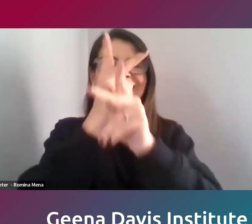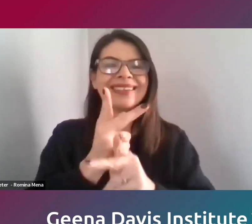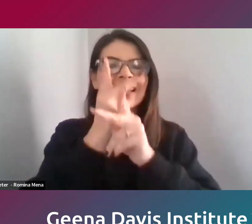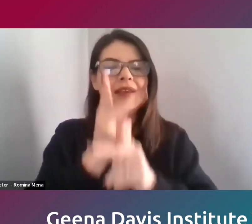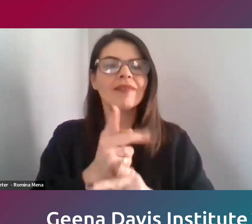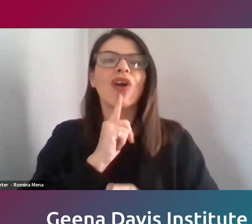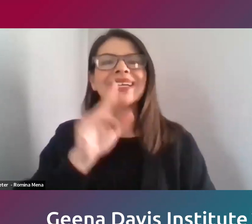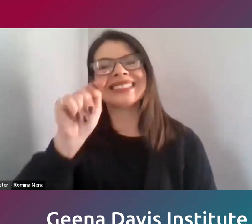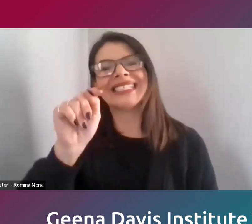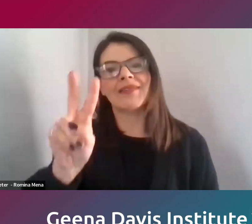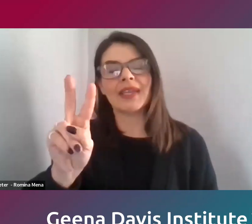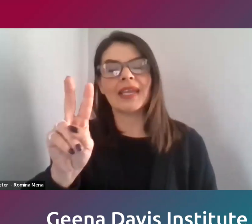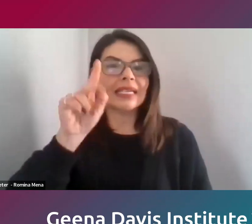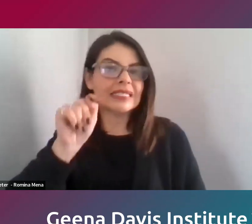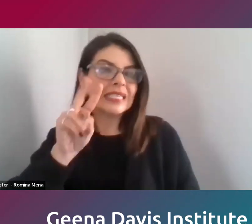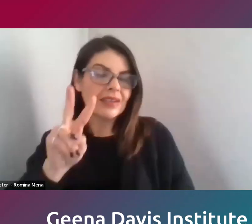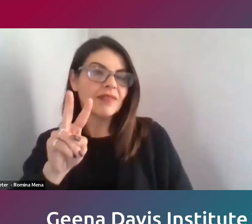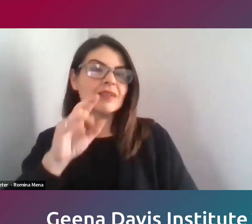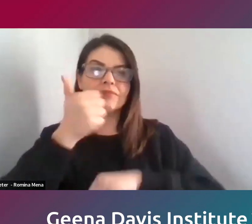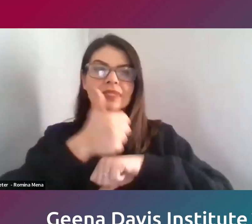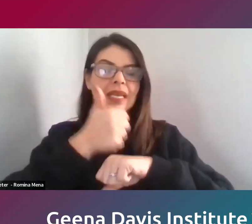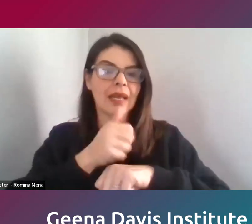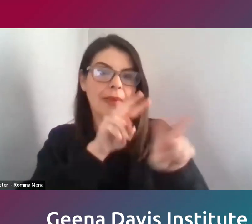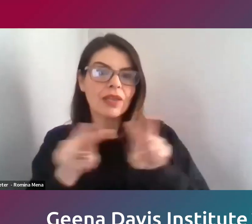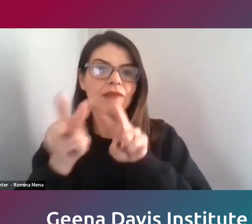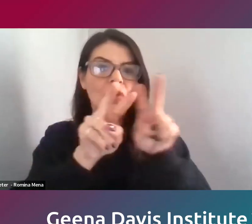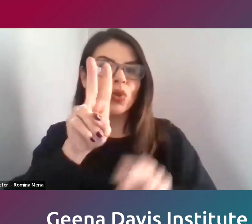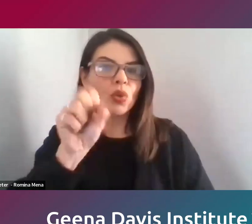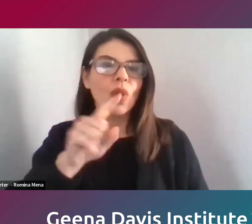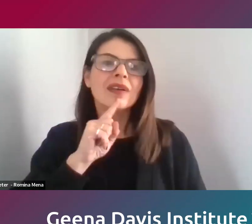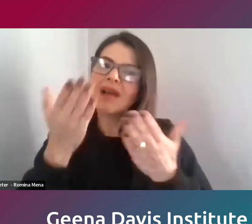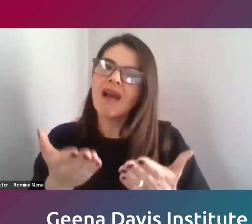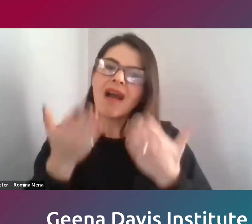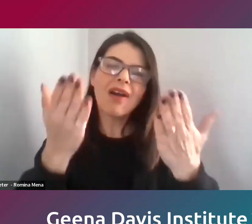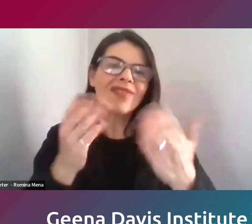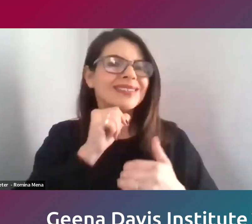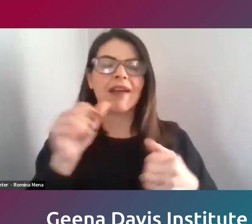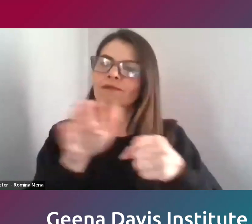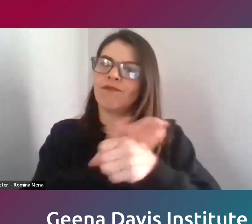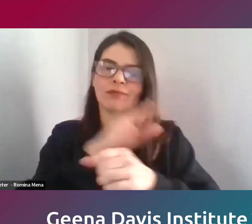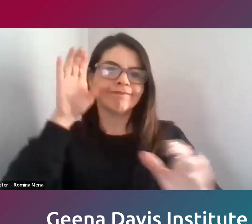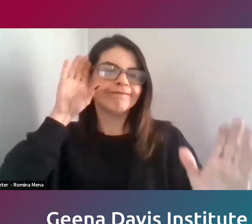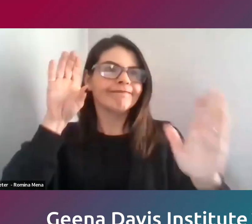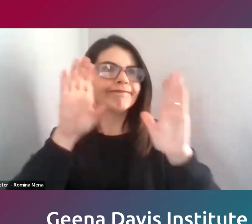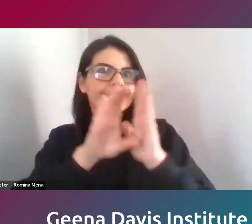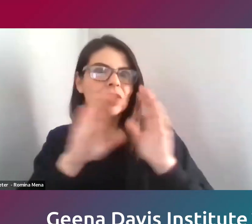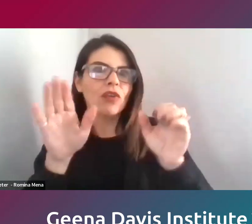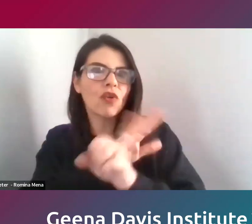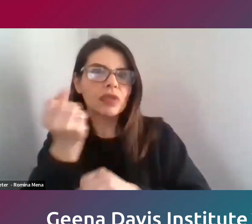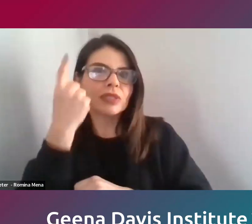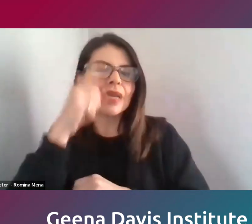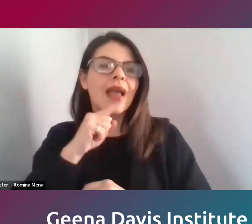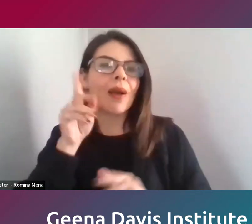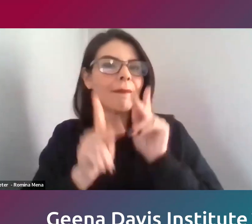TV. Television content created and viewed in the US offers an incomplete picture of how people in this country